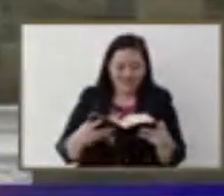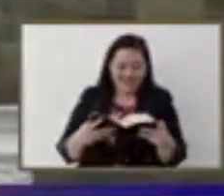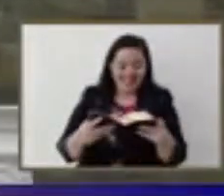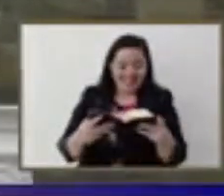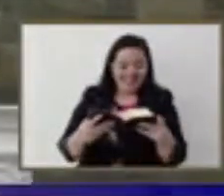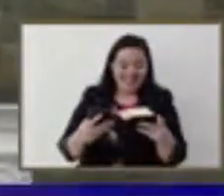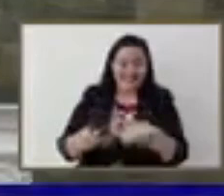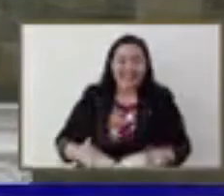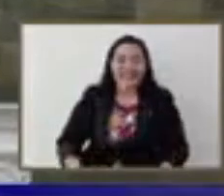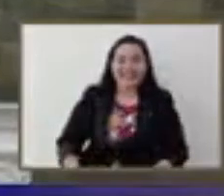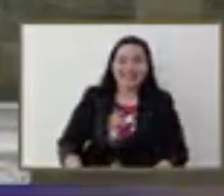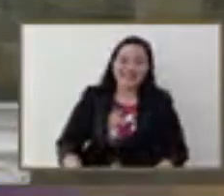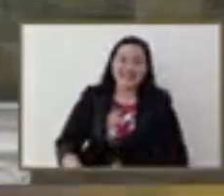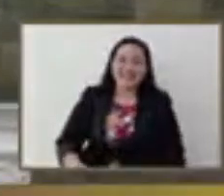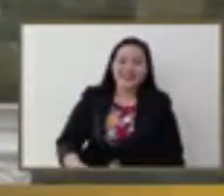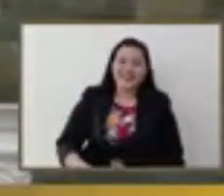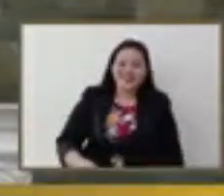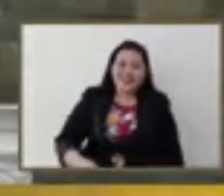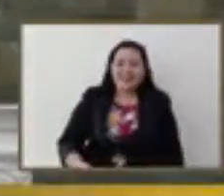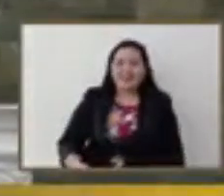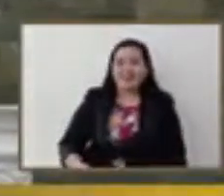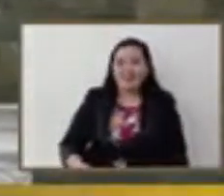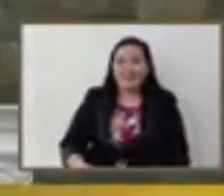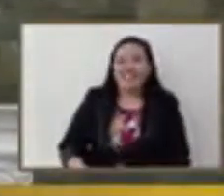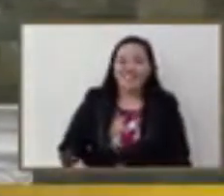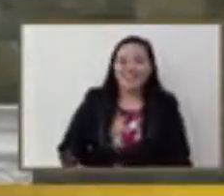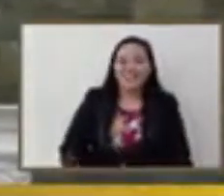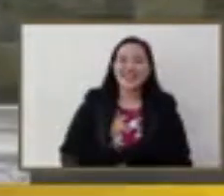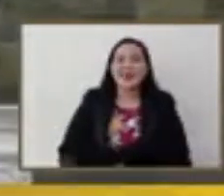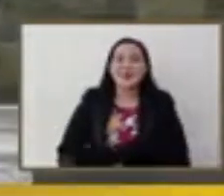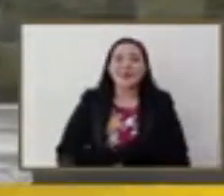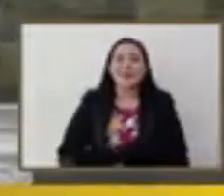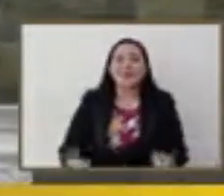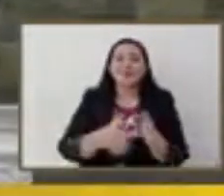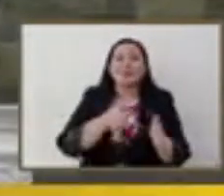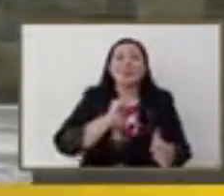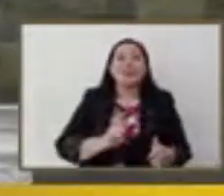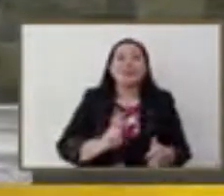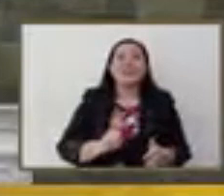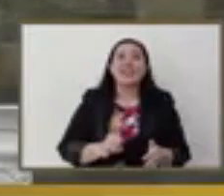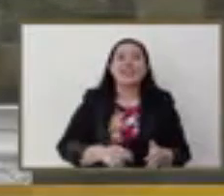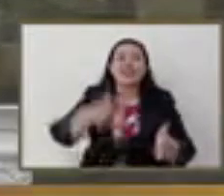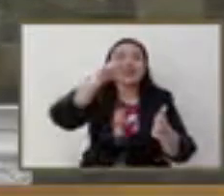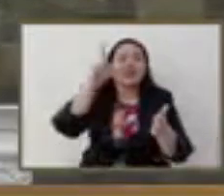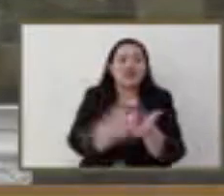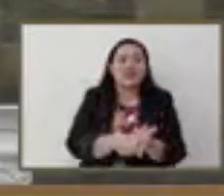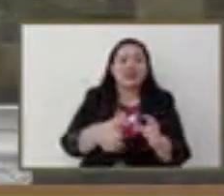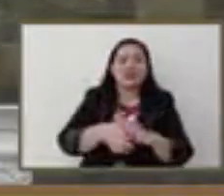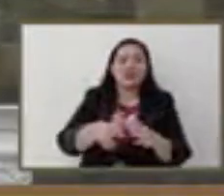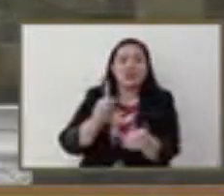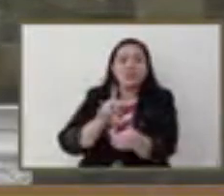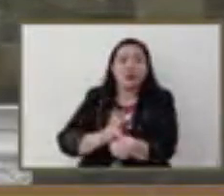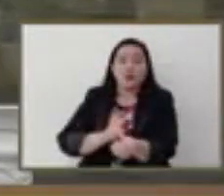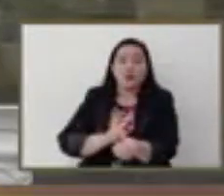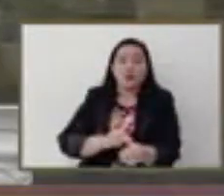Now this is the letter of the Apostle Paul to the to the church at Colossae. And